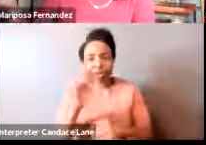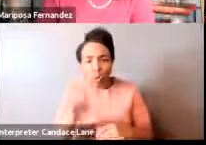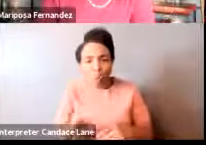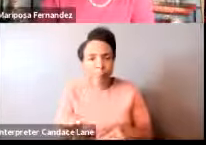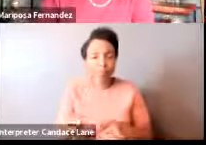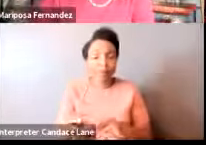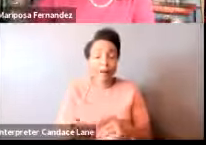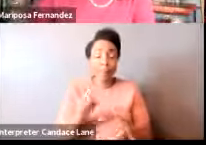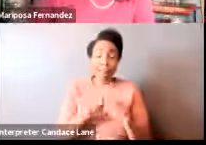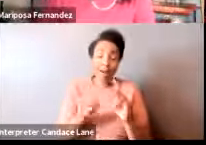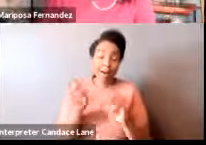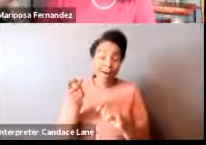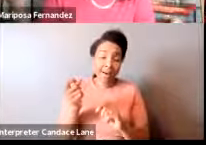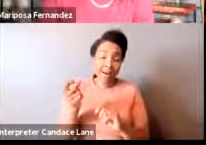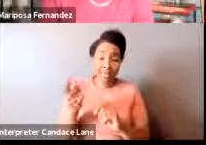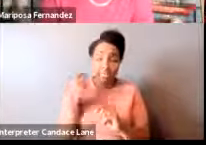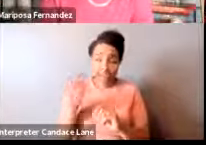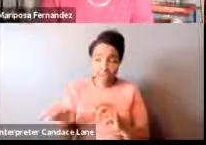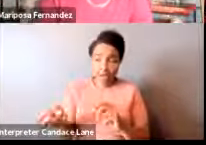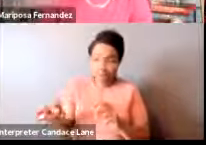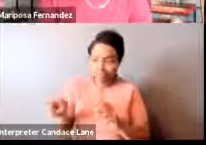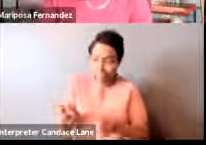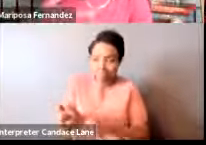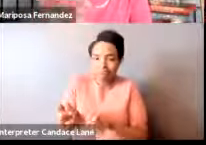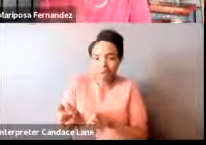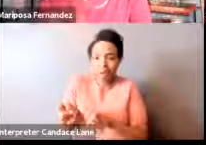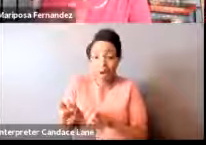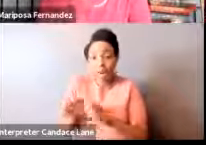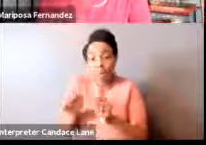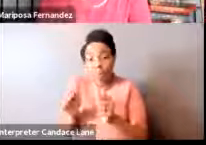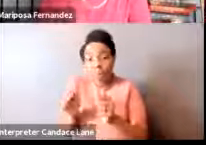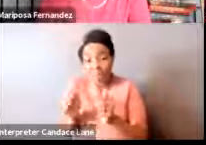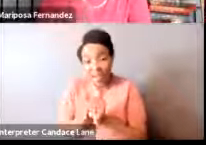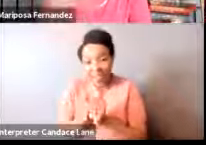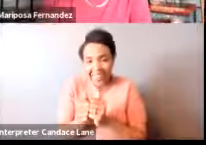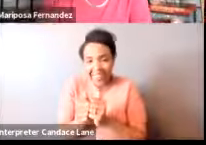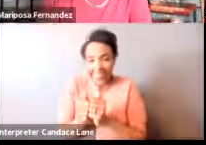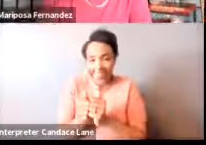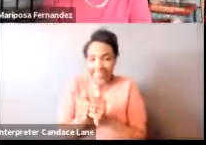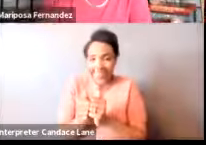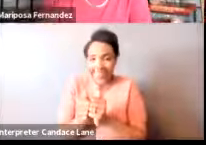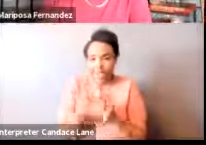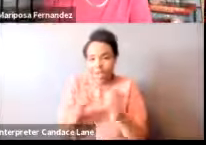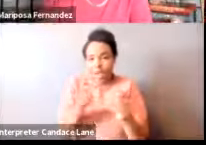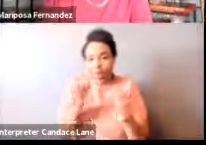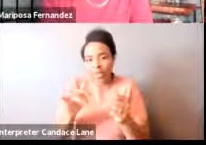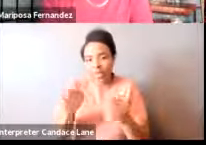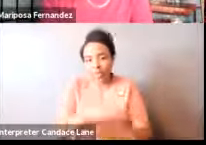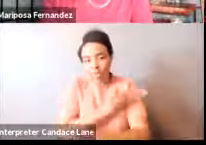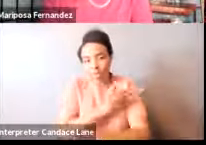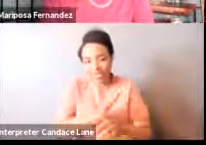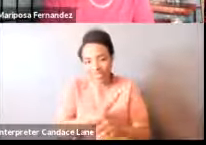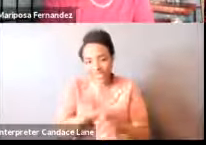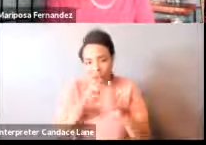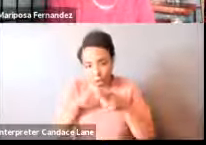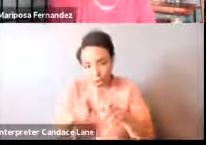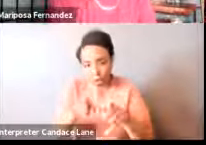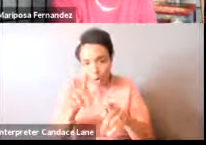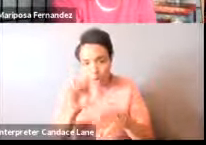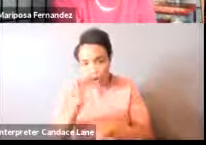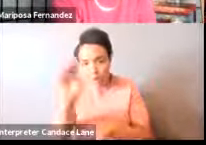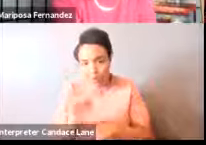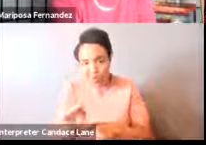a musician while you're reading with a delay of Zoom, I don't know how to do that. I agree with